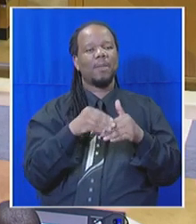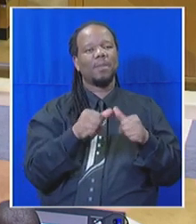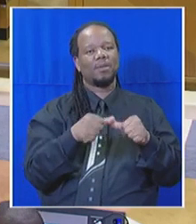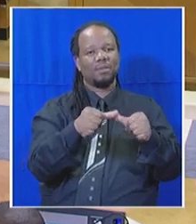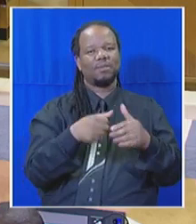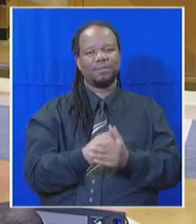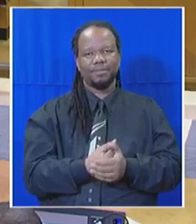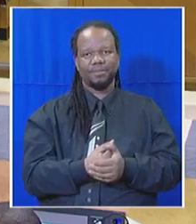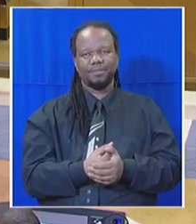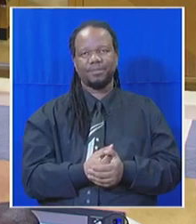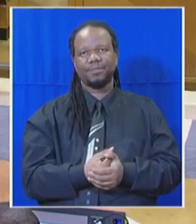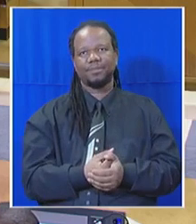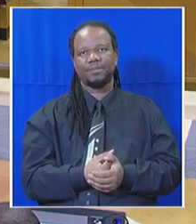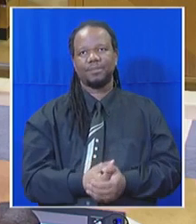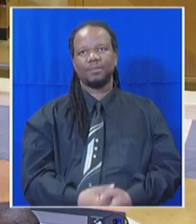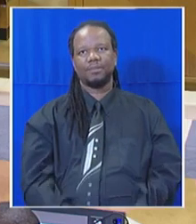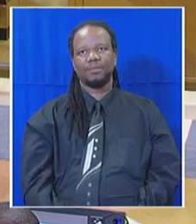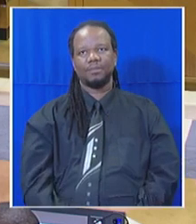right.